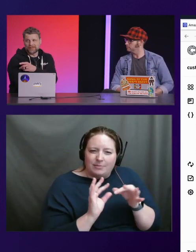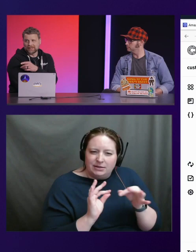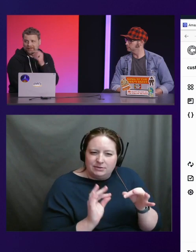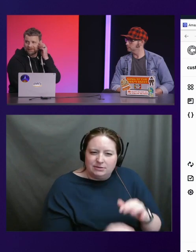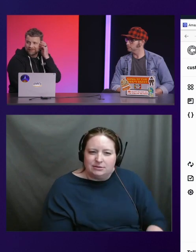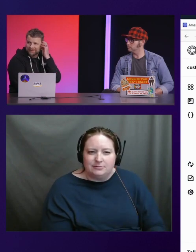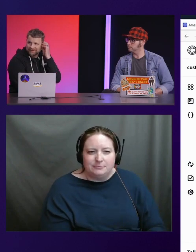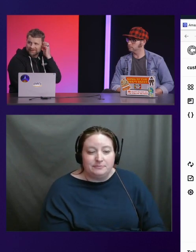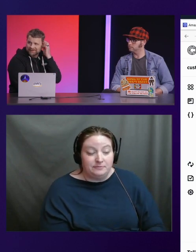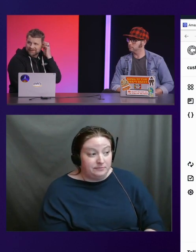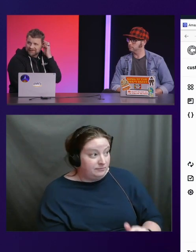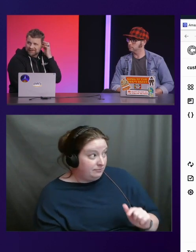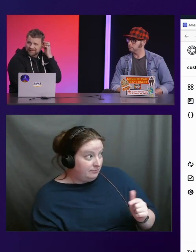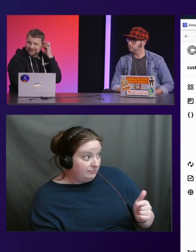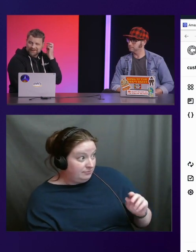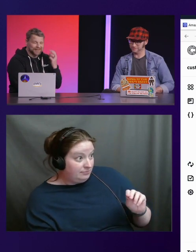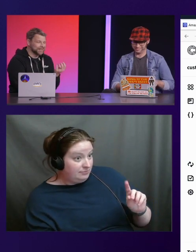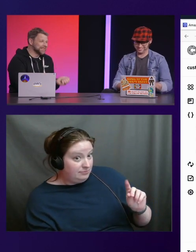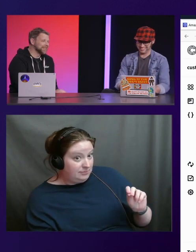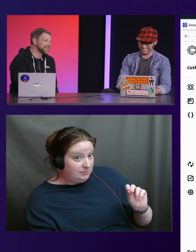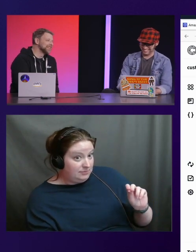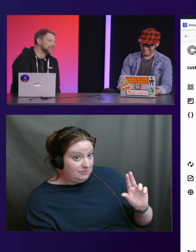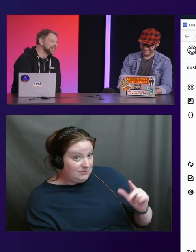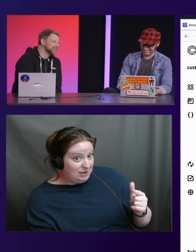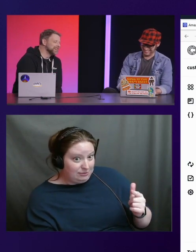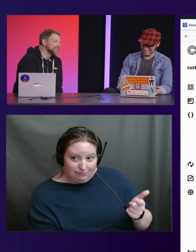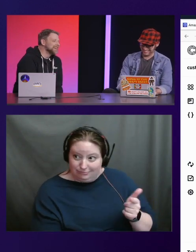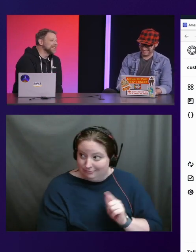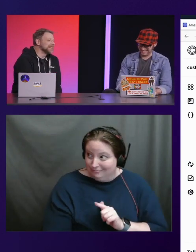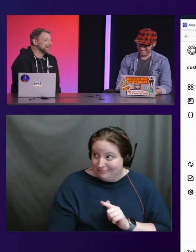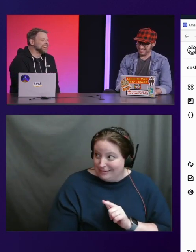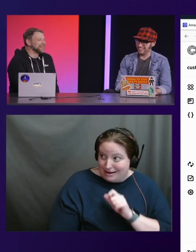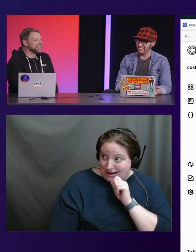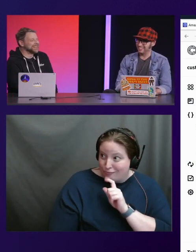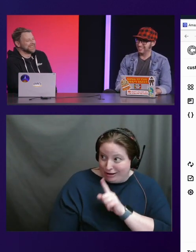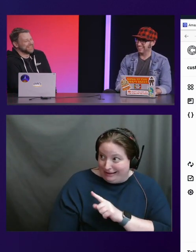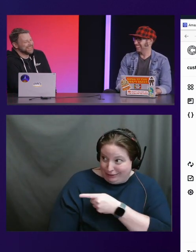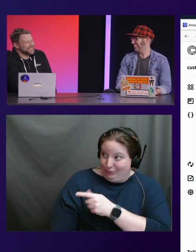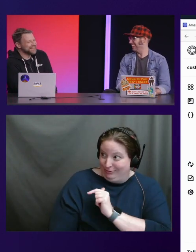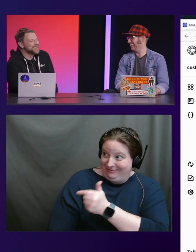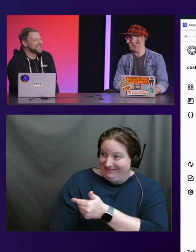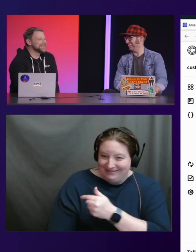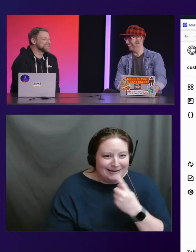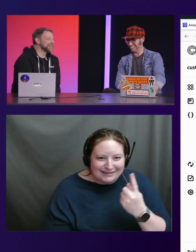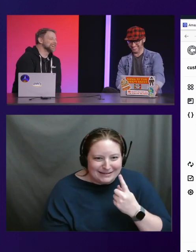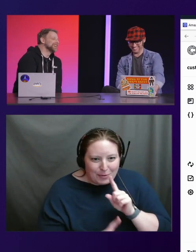You want to take that, Doug? Actually, go ahead. I don't know. Yeah. Someone answer.